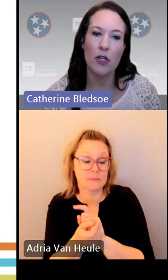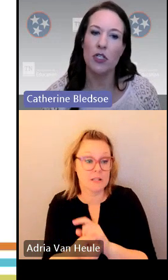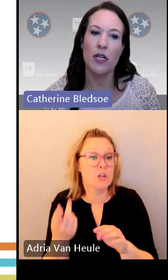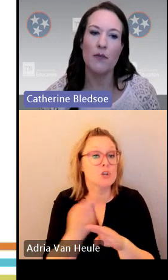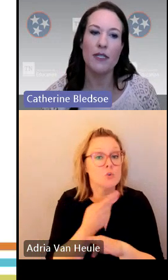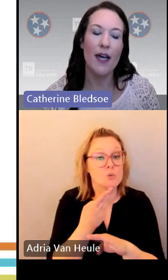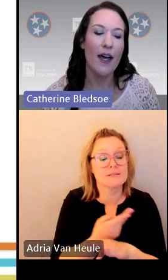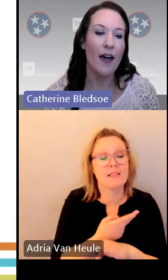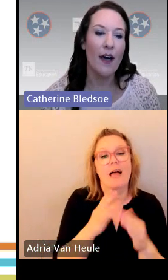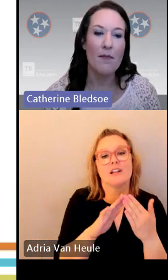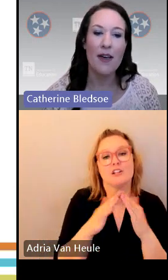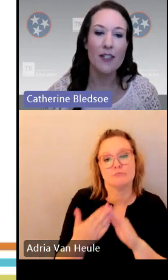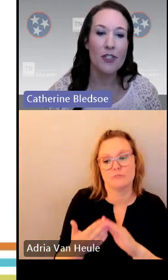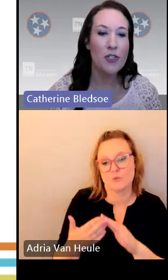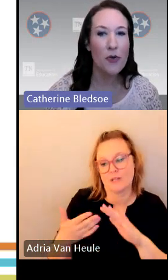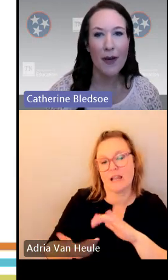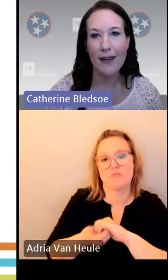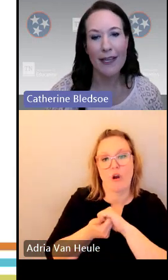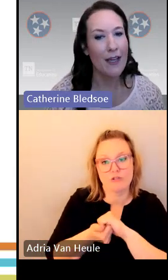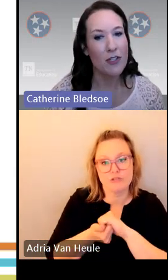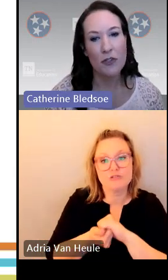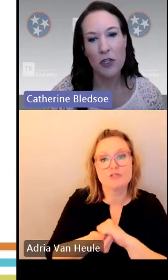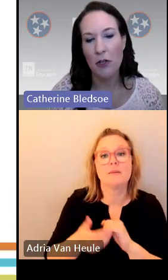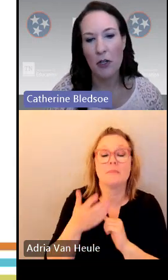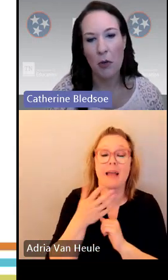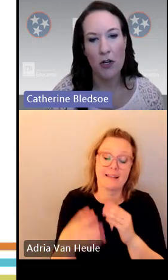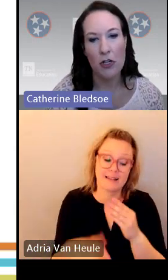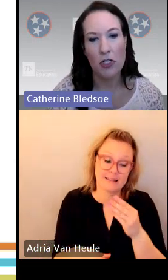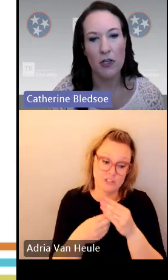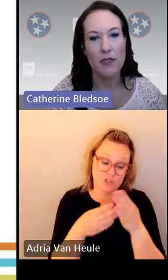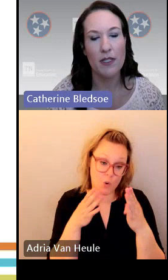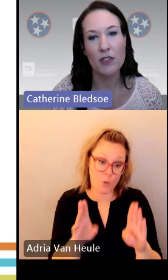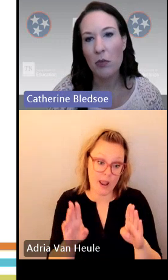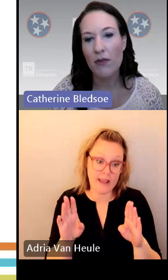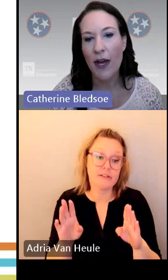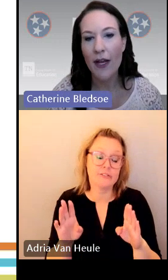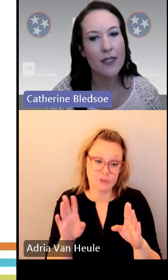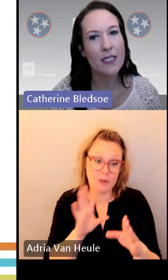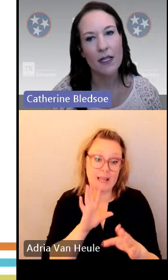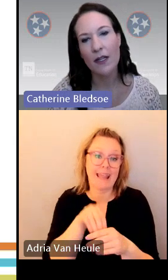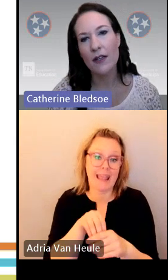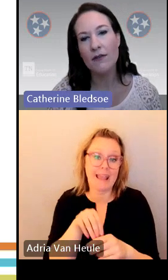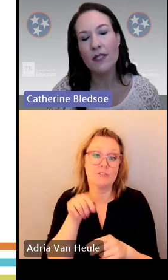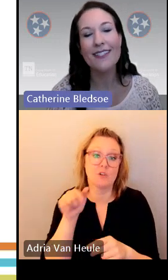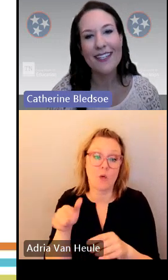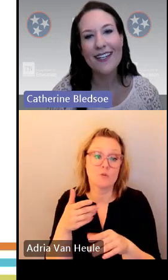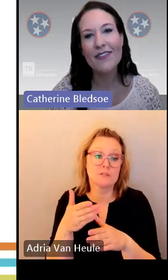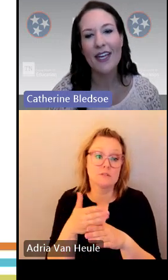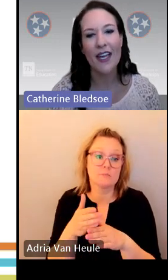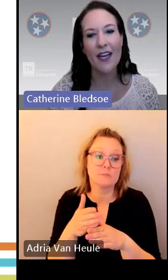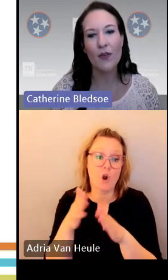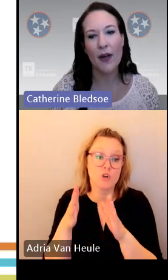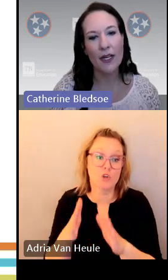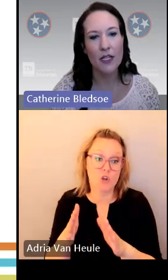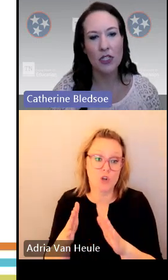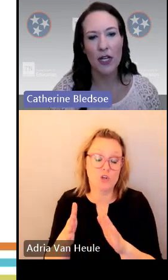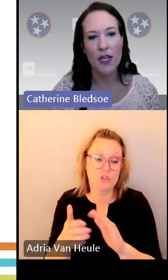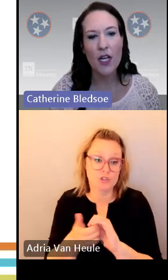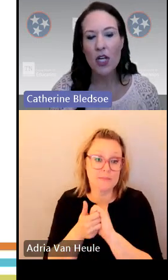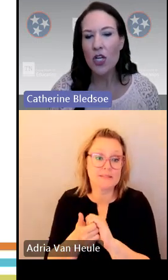community partnerships. An additional way to engage those community partnerships is to provide incentives